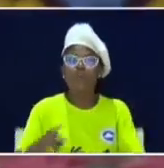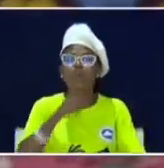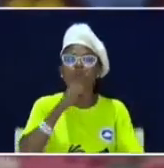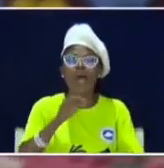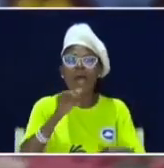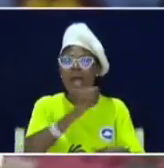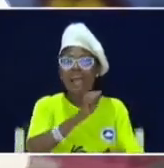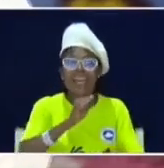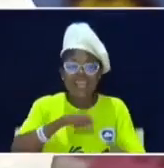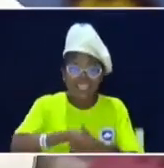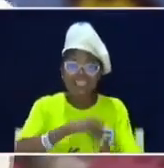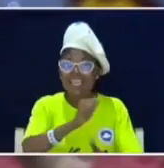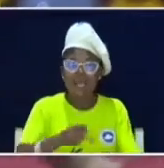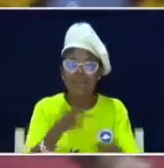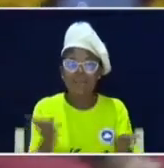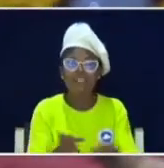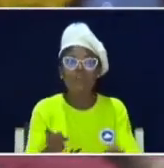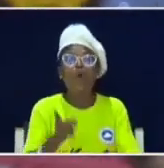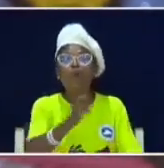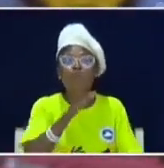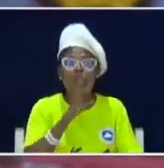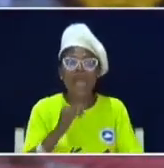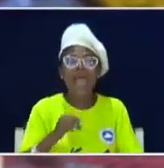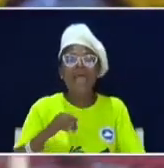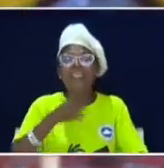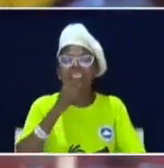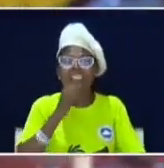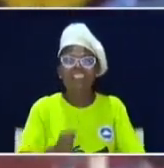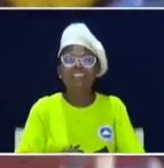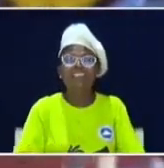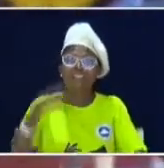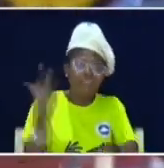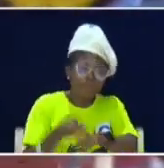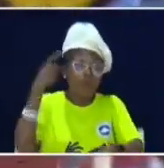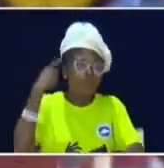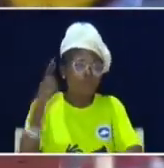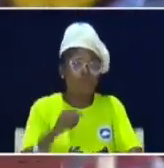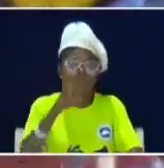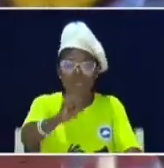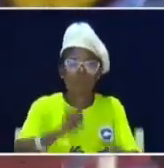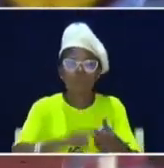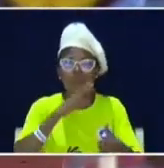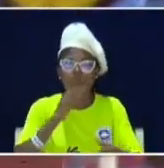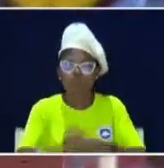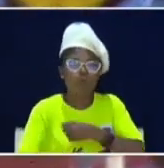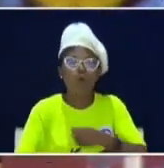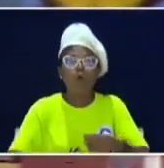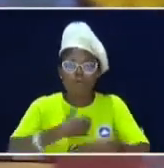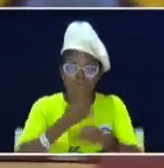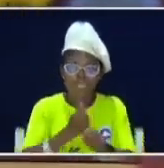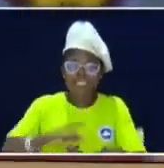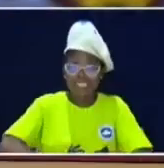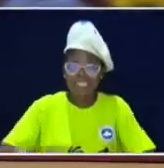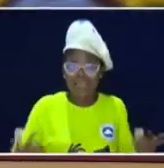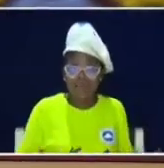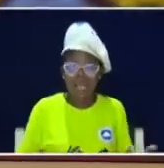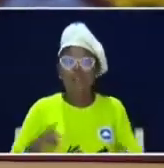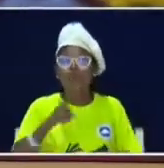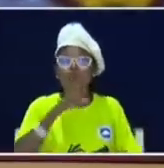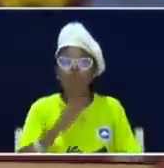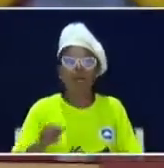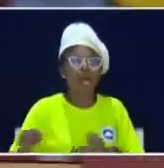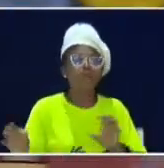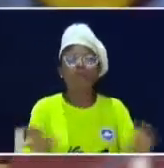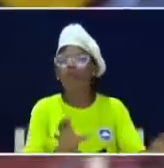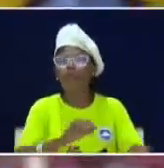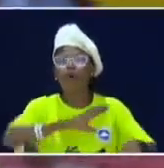is difficult for men to survive. It's difficult for women to, it's not as if you are not struggling. You have done everything. The man at the pool of